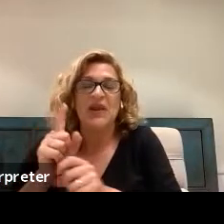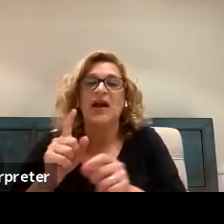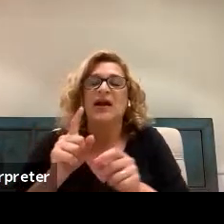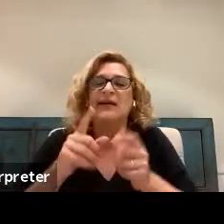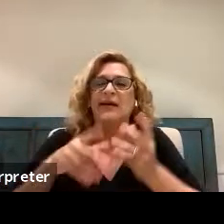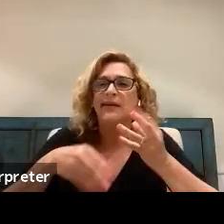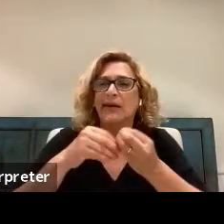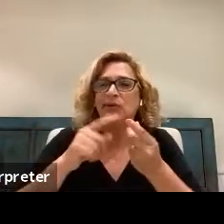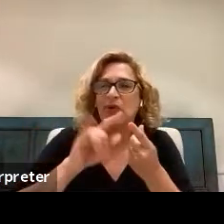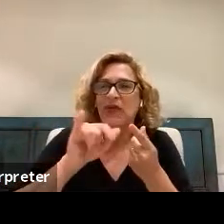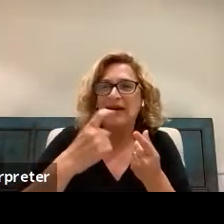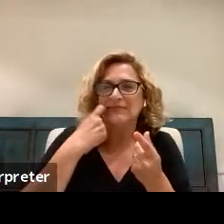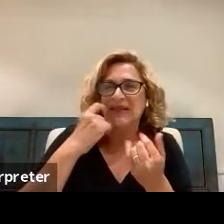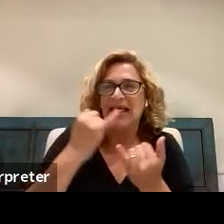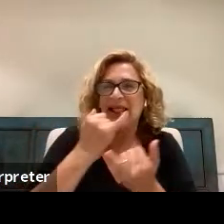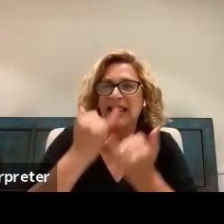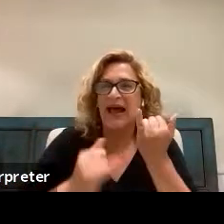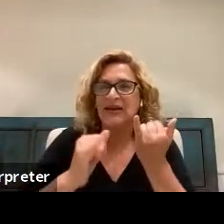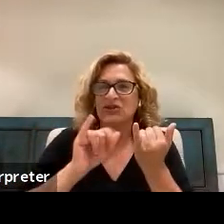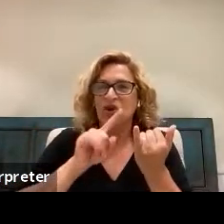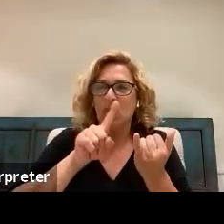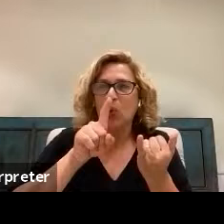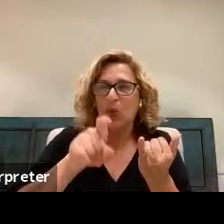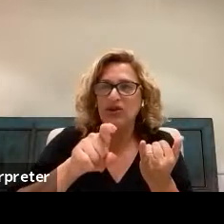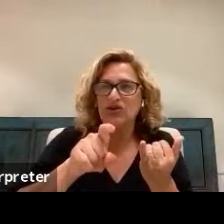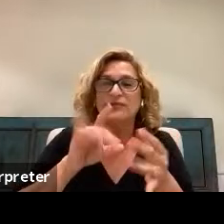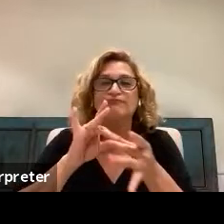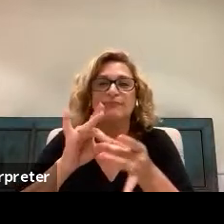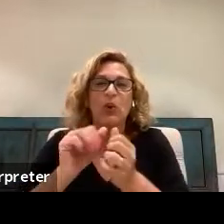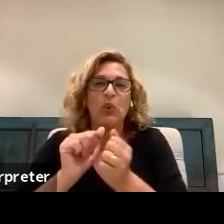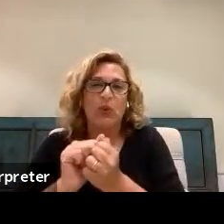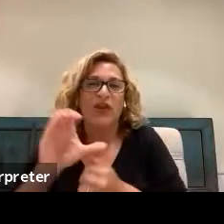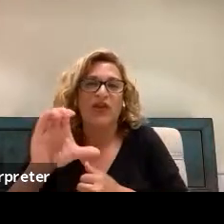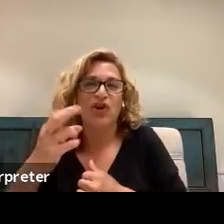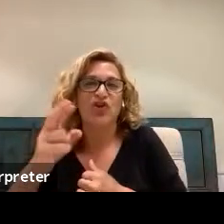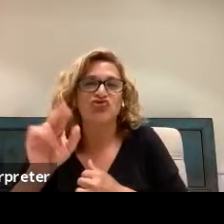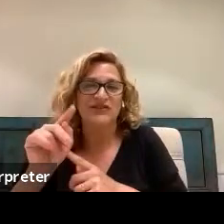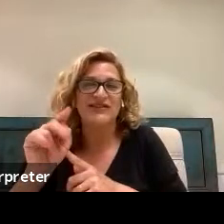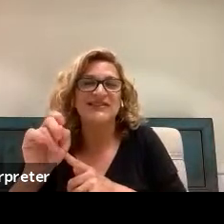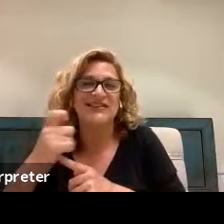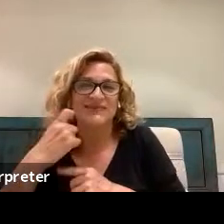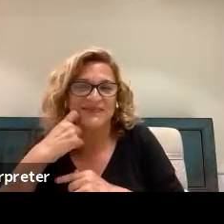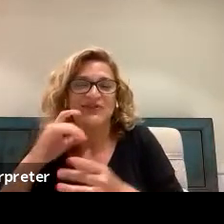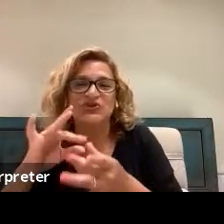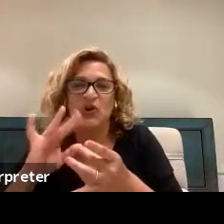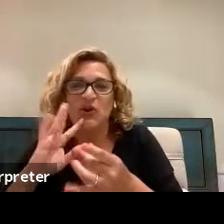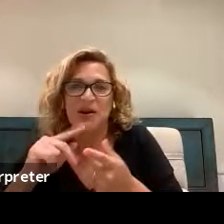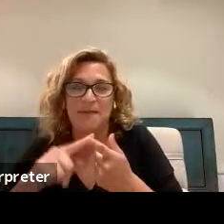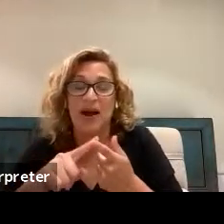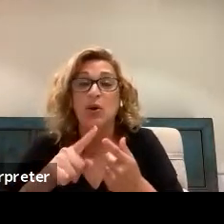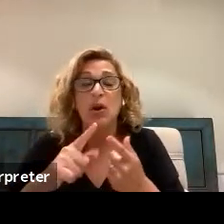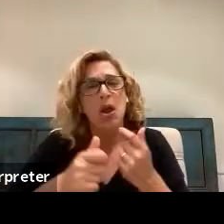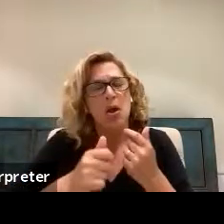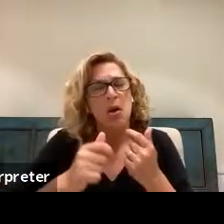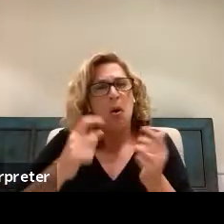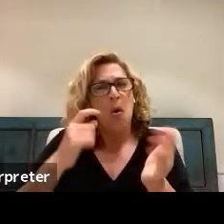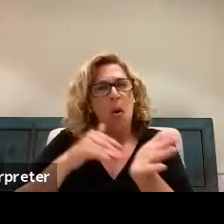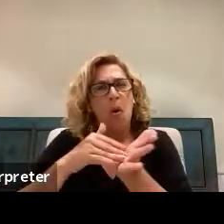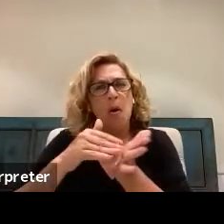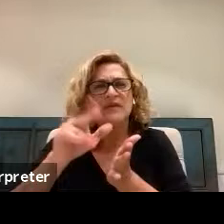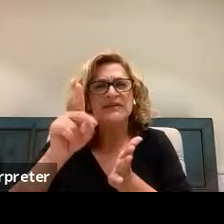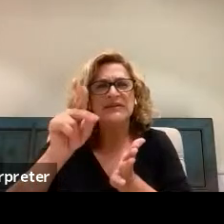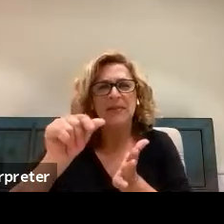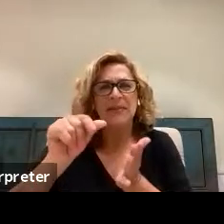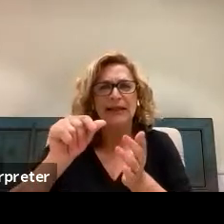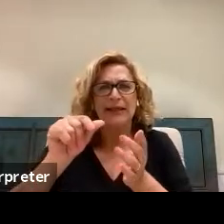what Christine was talking about, often disabilities are framed, and you all have sort of talked about this a little bit in some